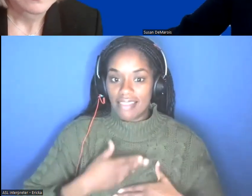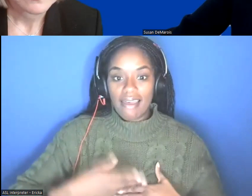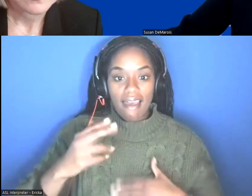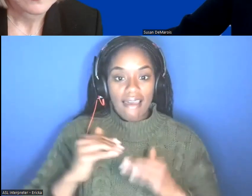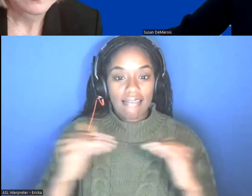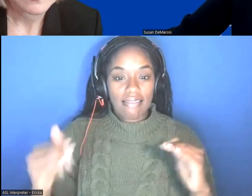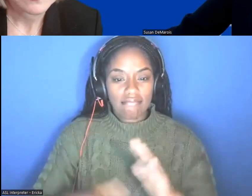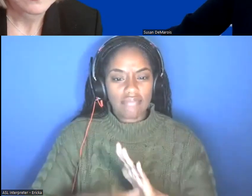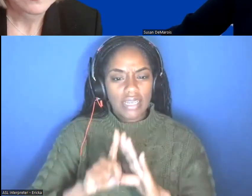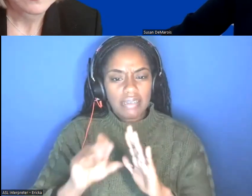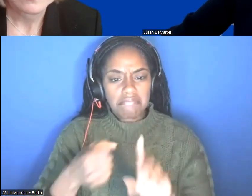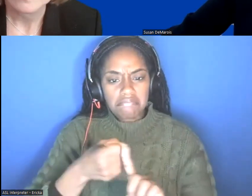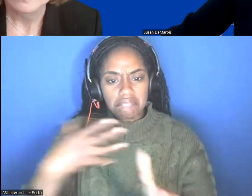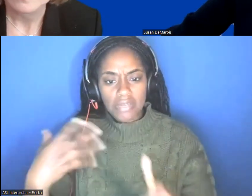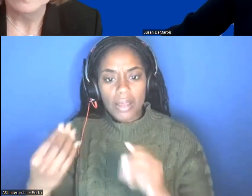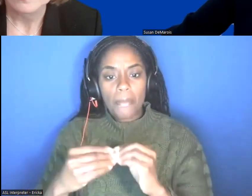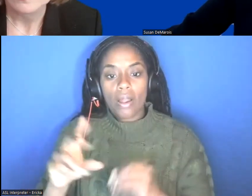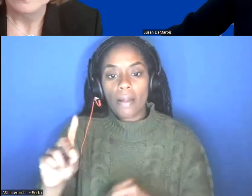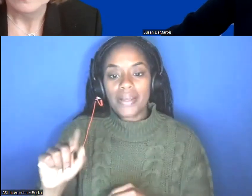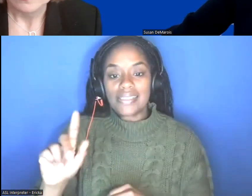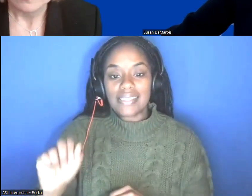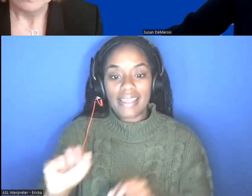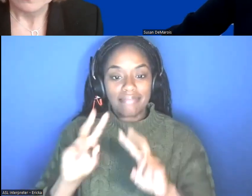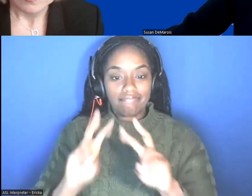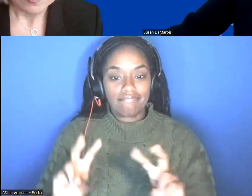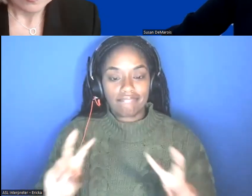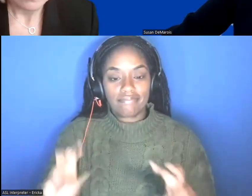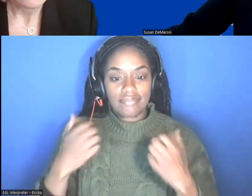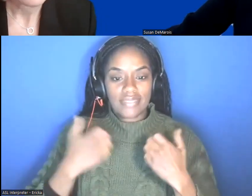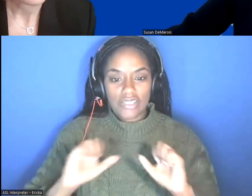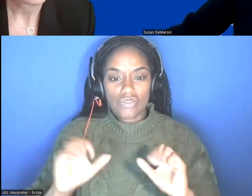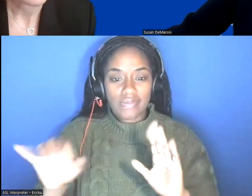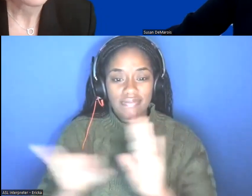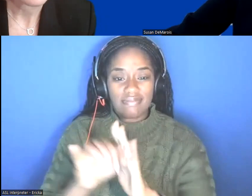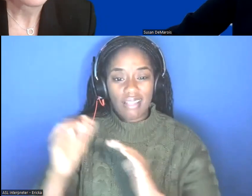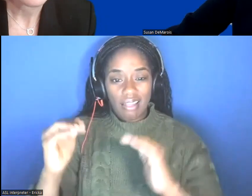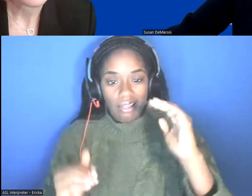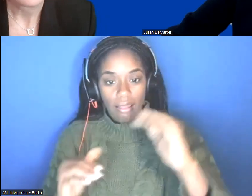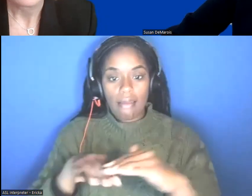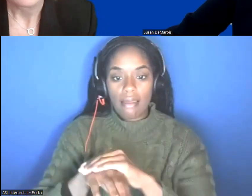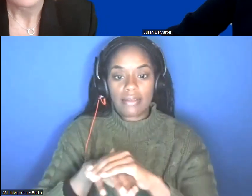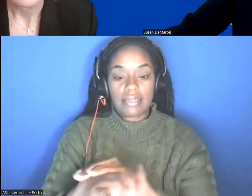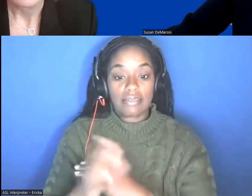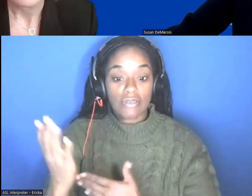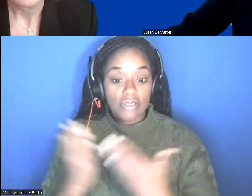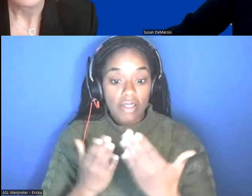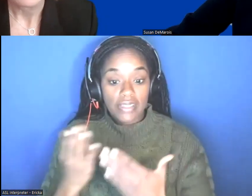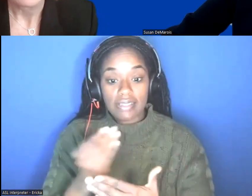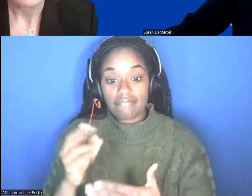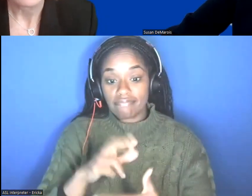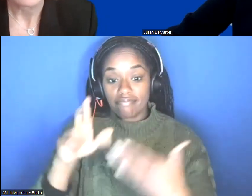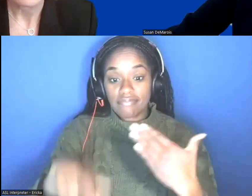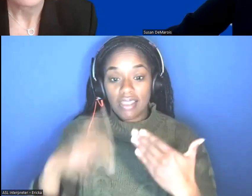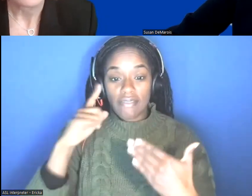you say more about data analytic efforts to identify disparities in access to services and outcomes for